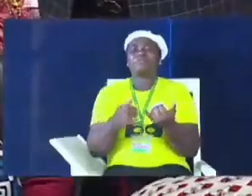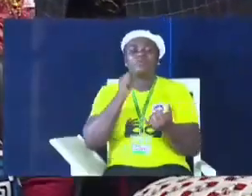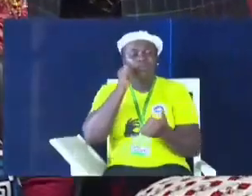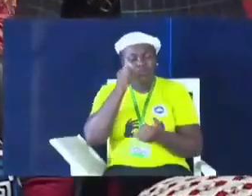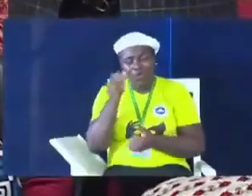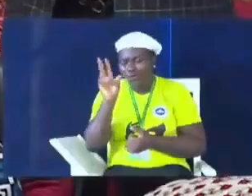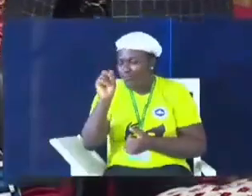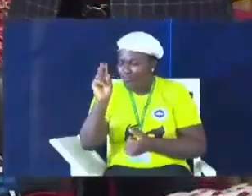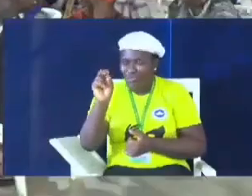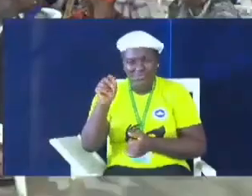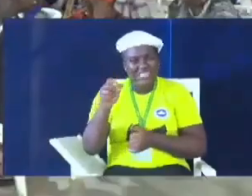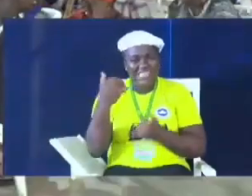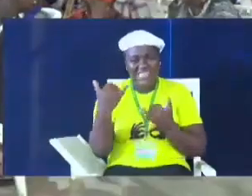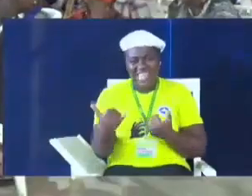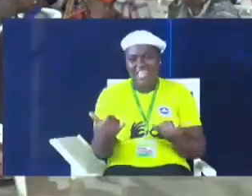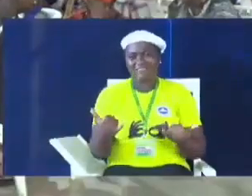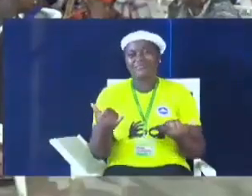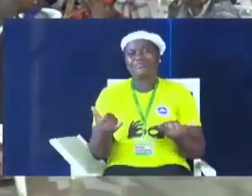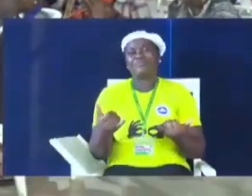Tomorrow?